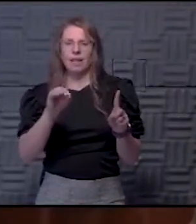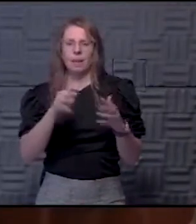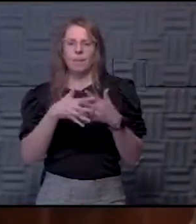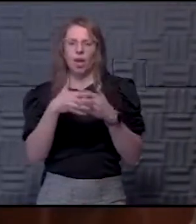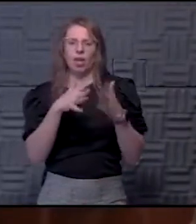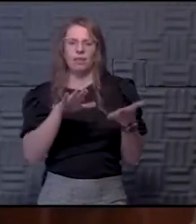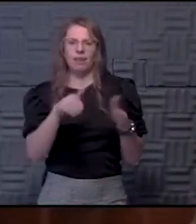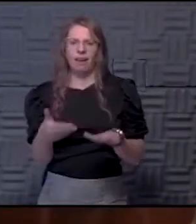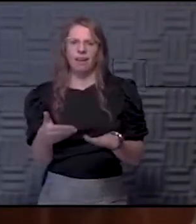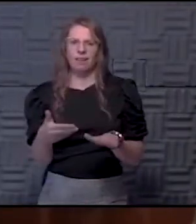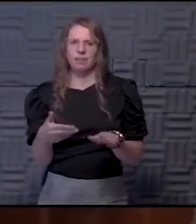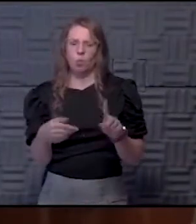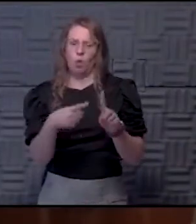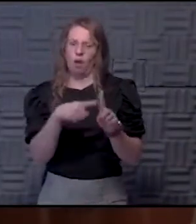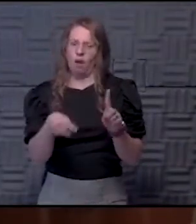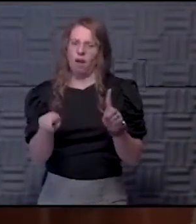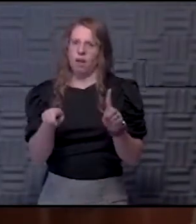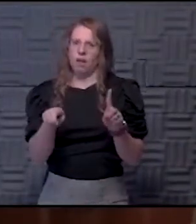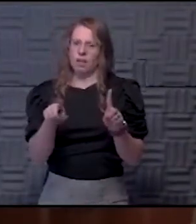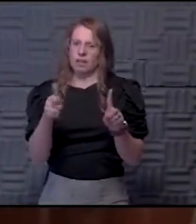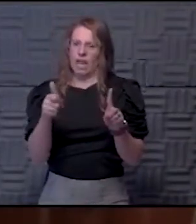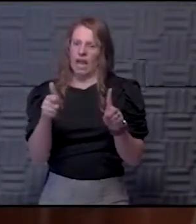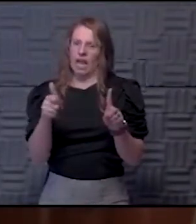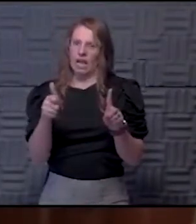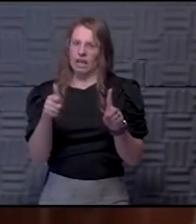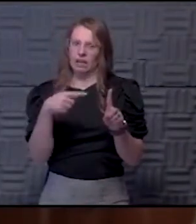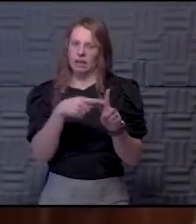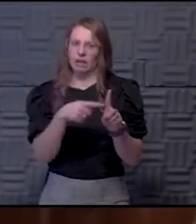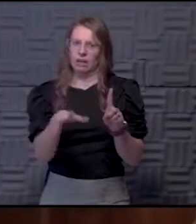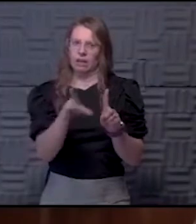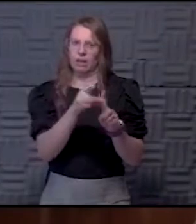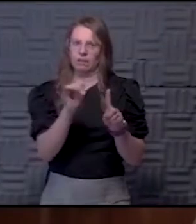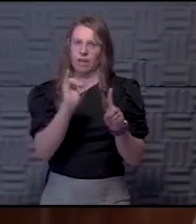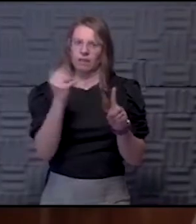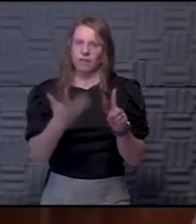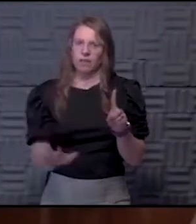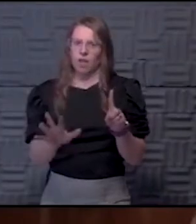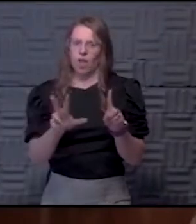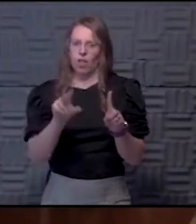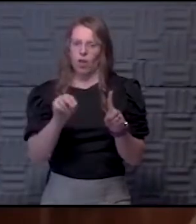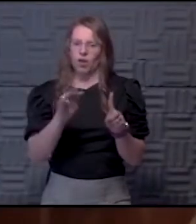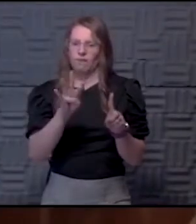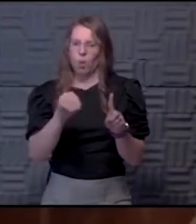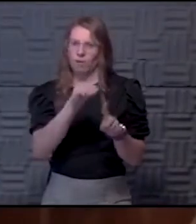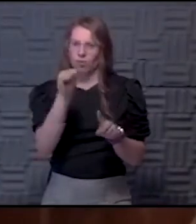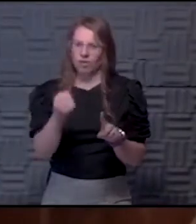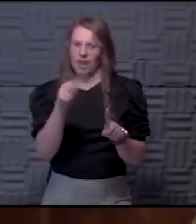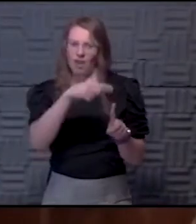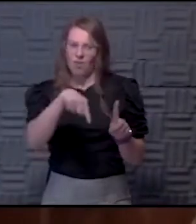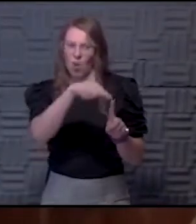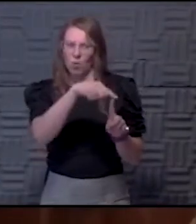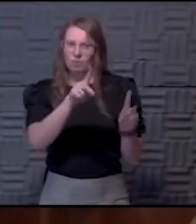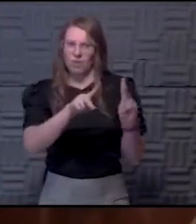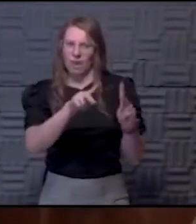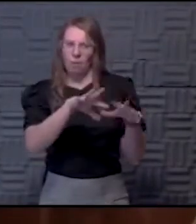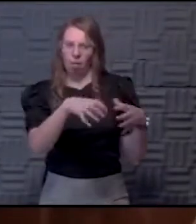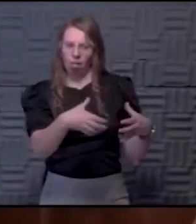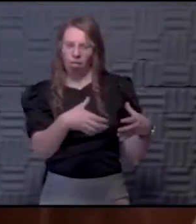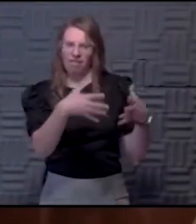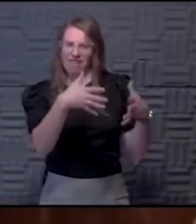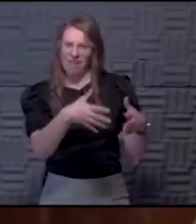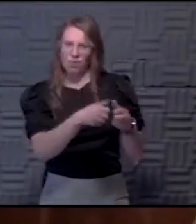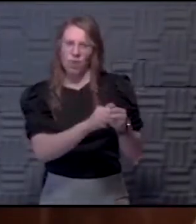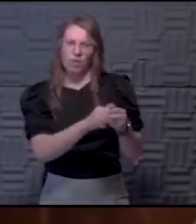has died. 1 out of almost every 10 have gotten infected. 30 to 40% of those people are left